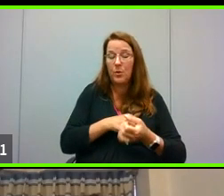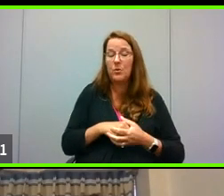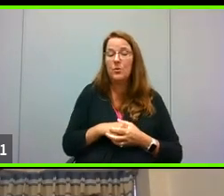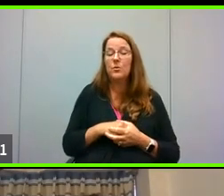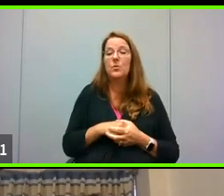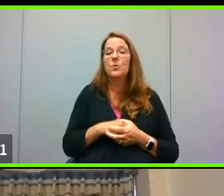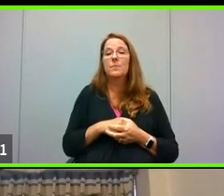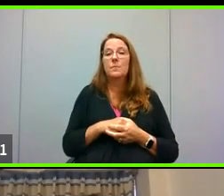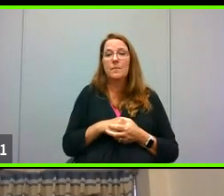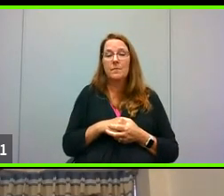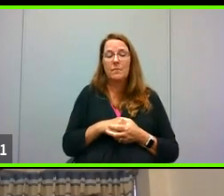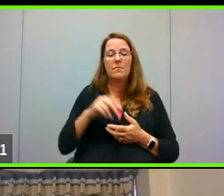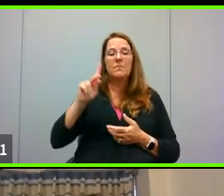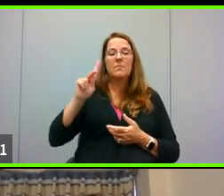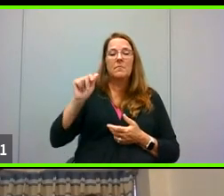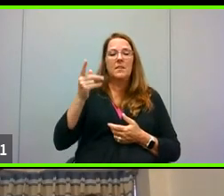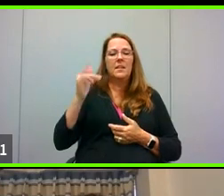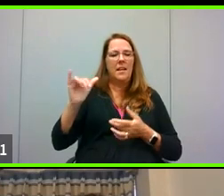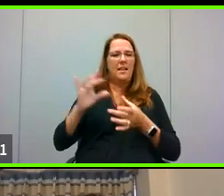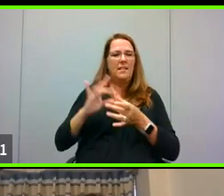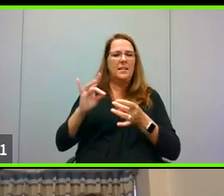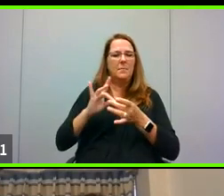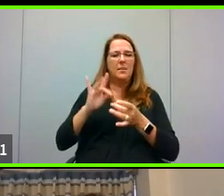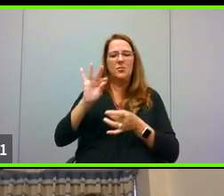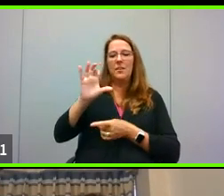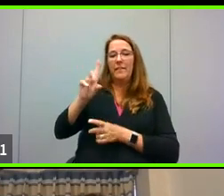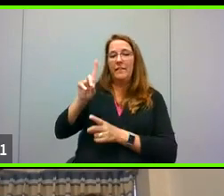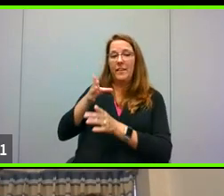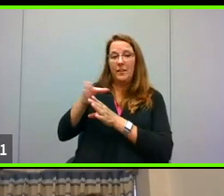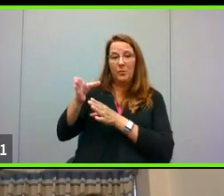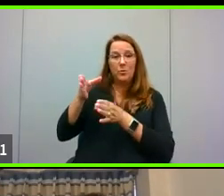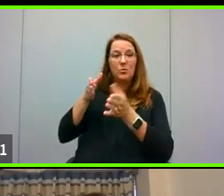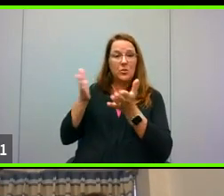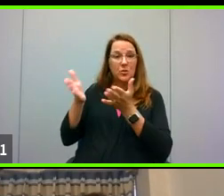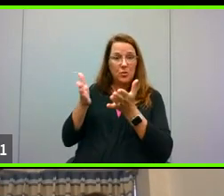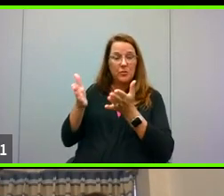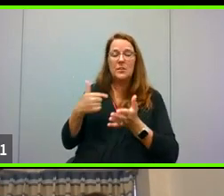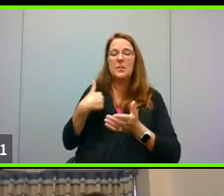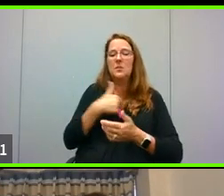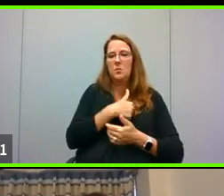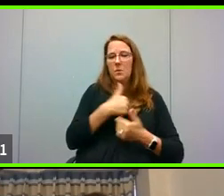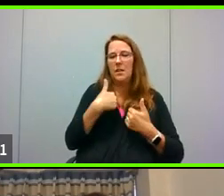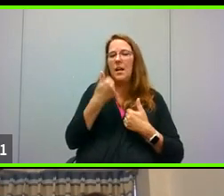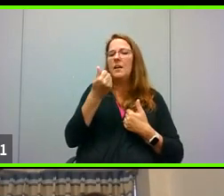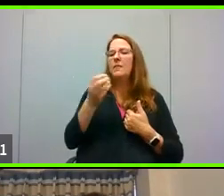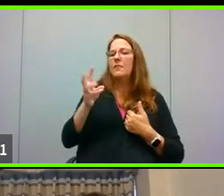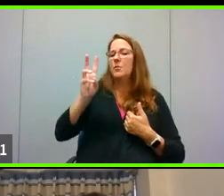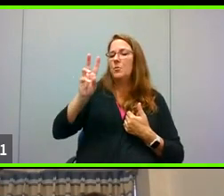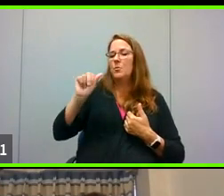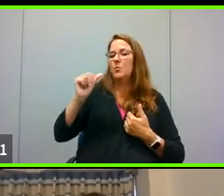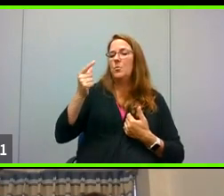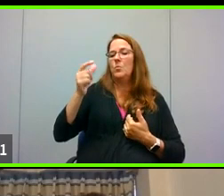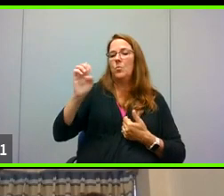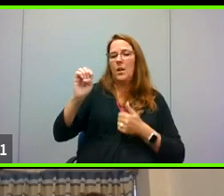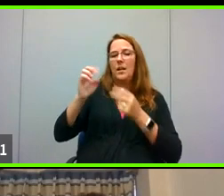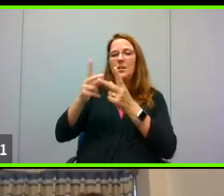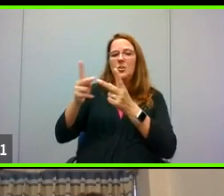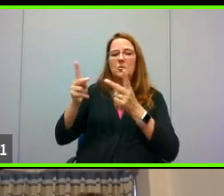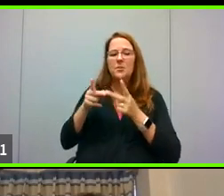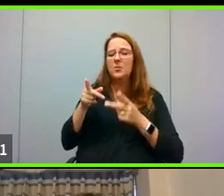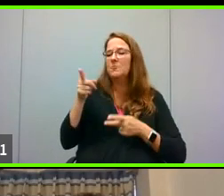As Kathy mentioned, in the field services, we had a couple of wage positions, and of course they are not working